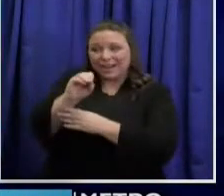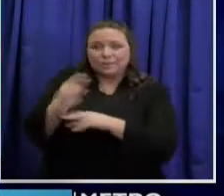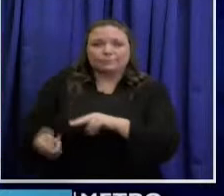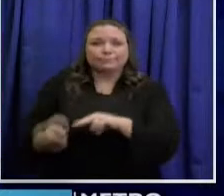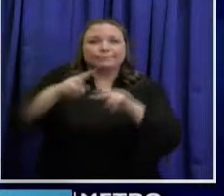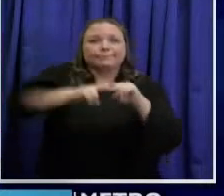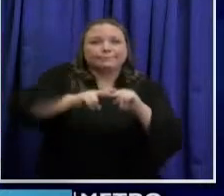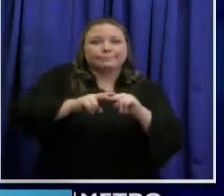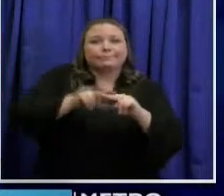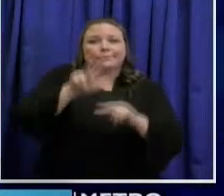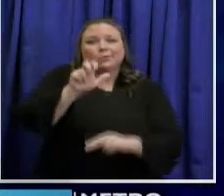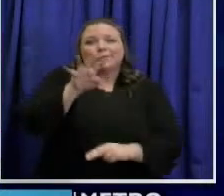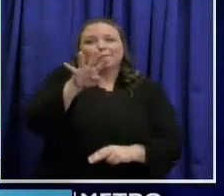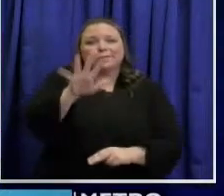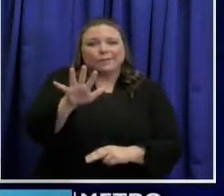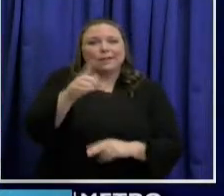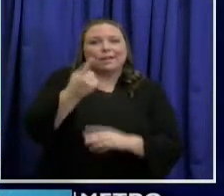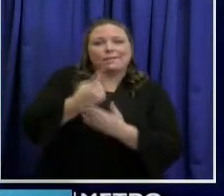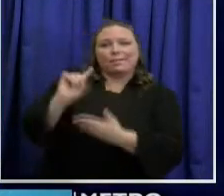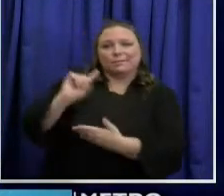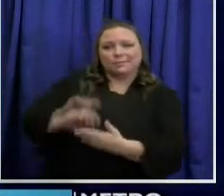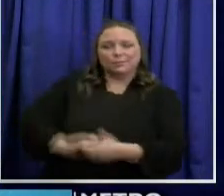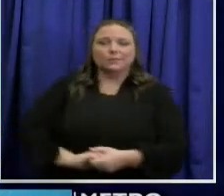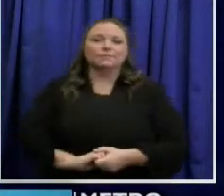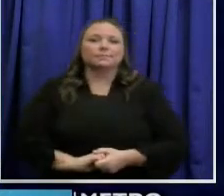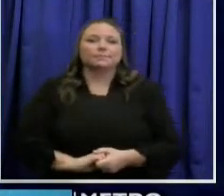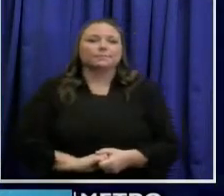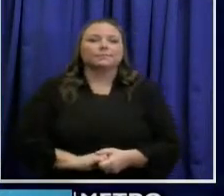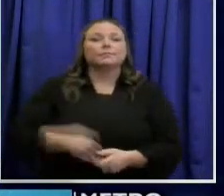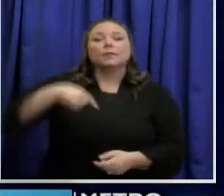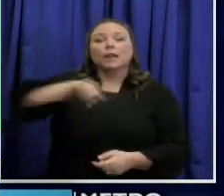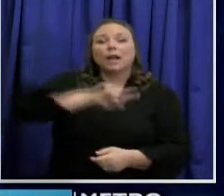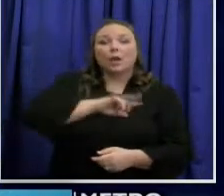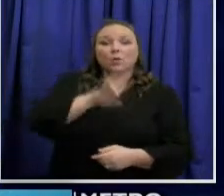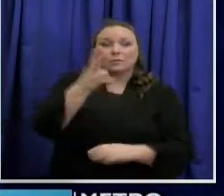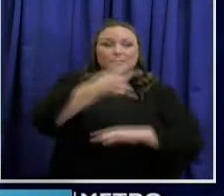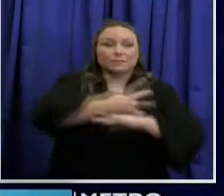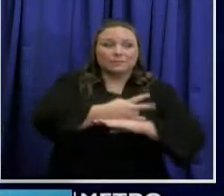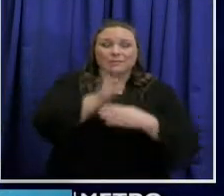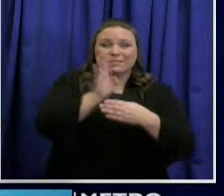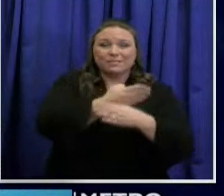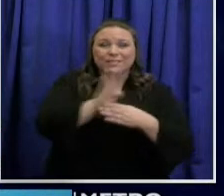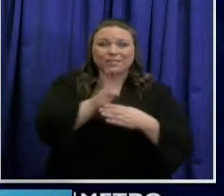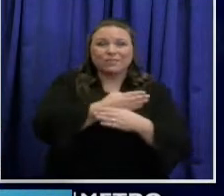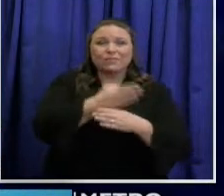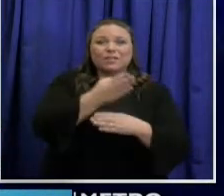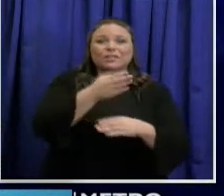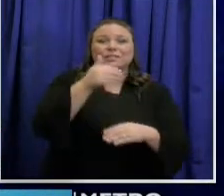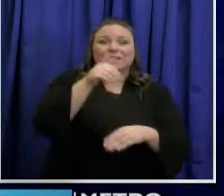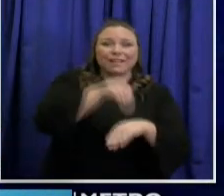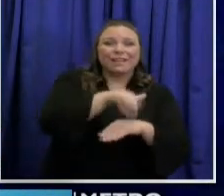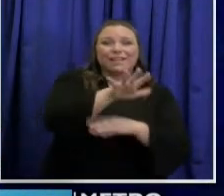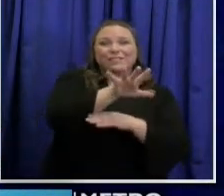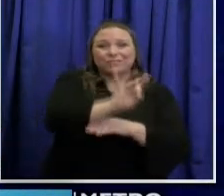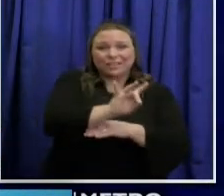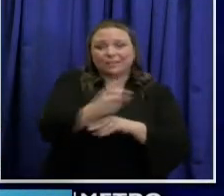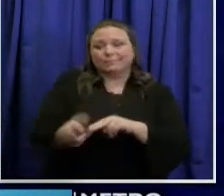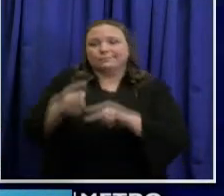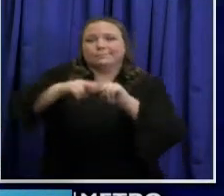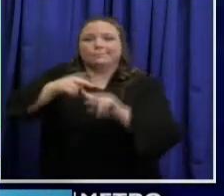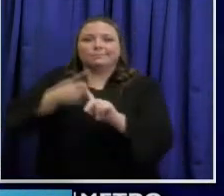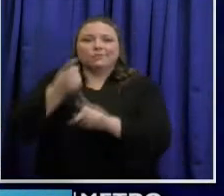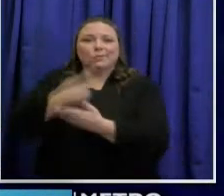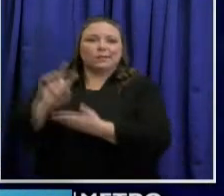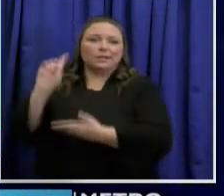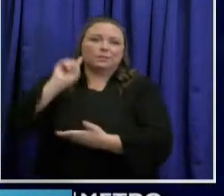from 345 just last week. And our 7-day average of new cases per 100,000 is at 58, up from 50 just last